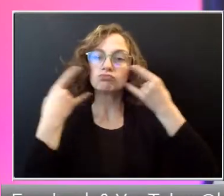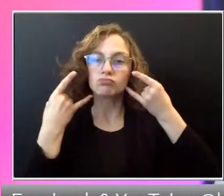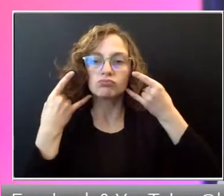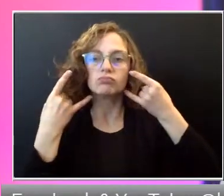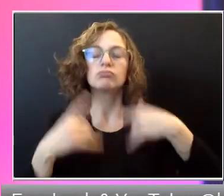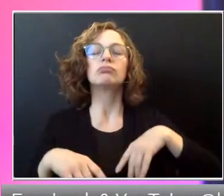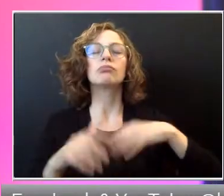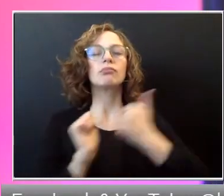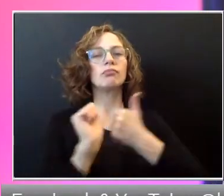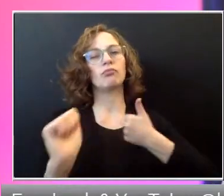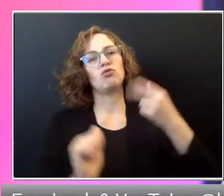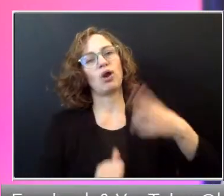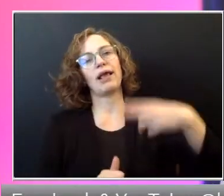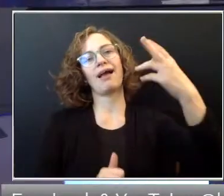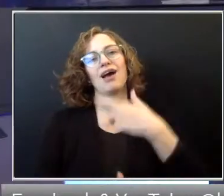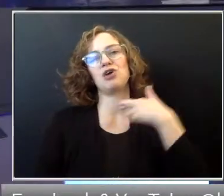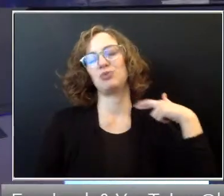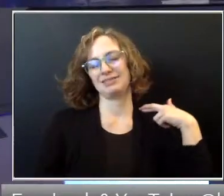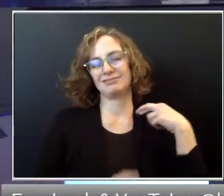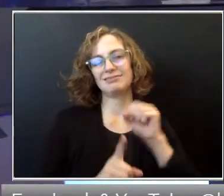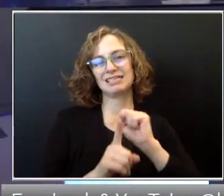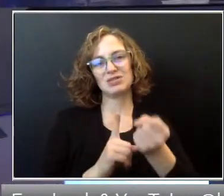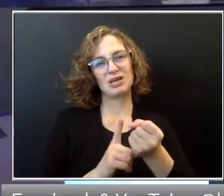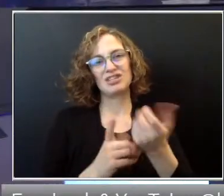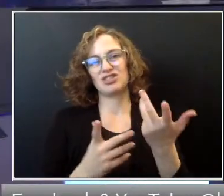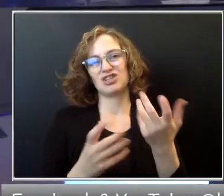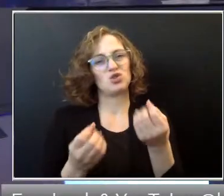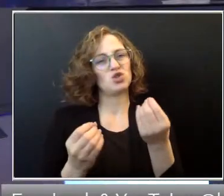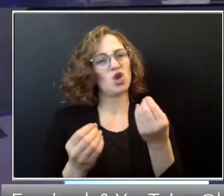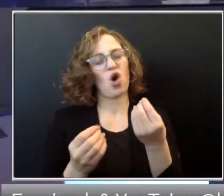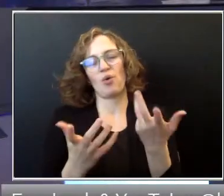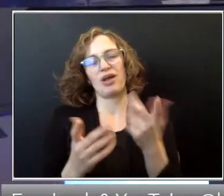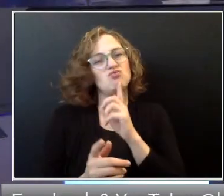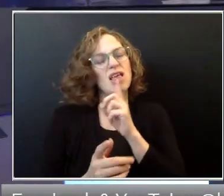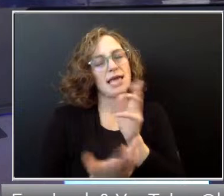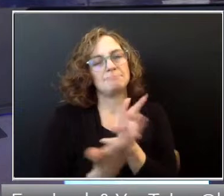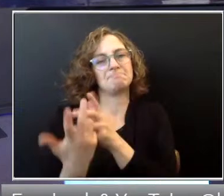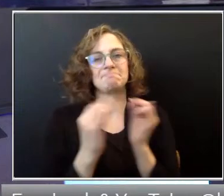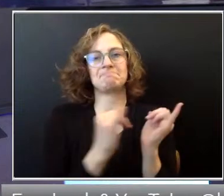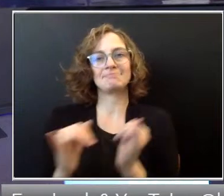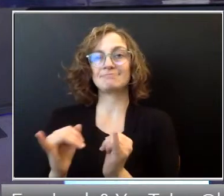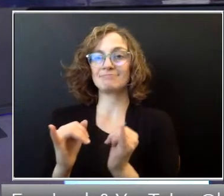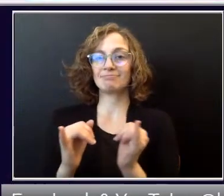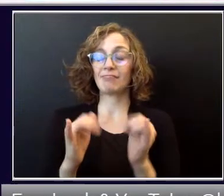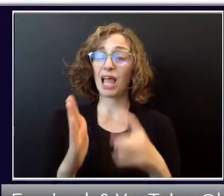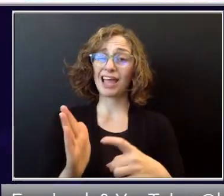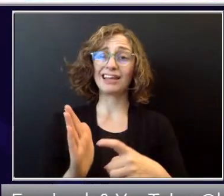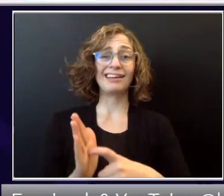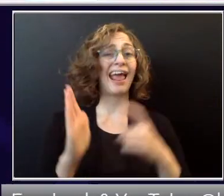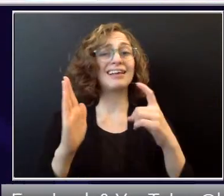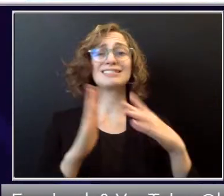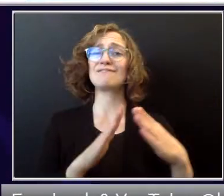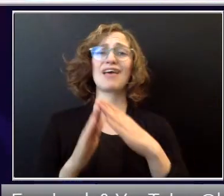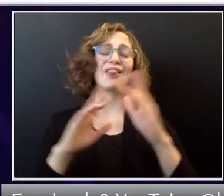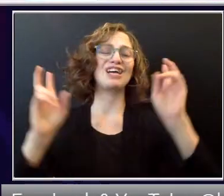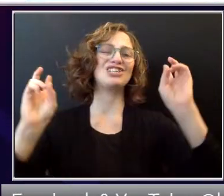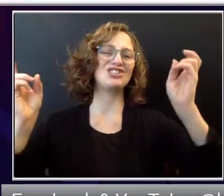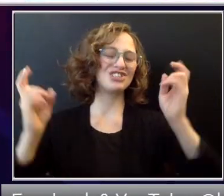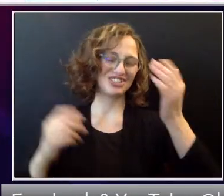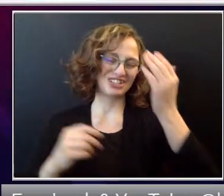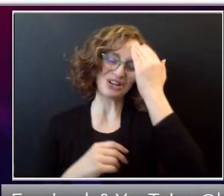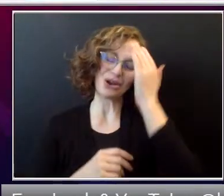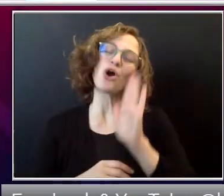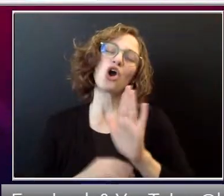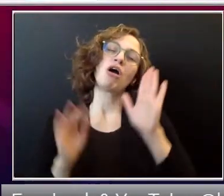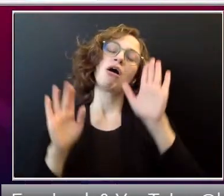it's unique to each patient. It takes a village, because Archie's family, and she's got an amazing family, had to be on board. Correct. And they